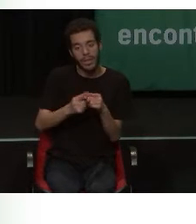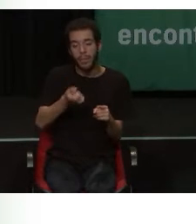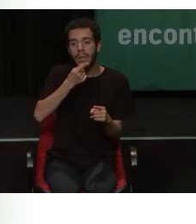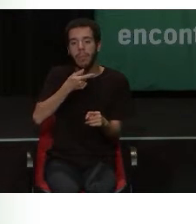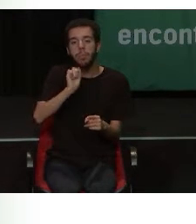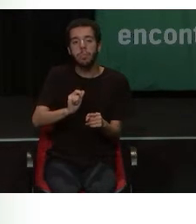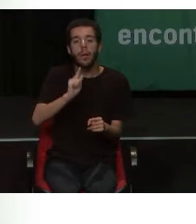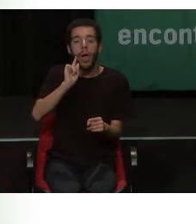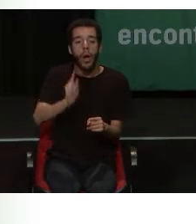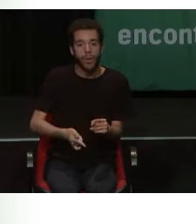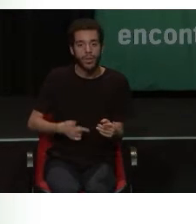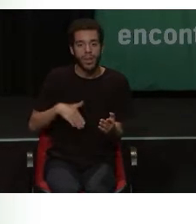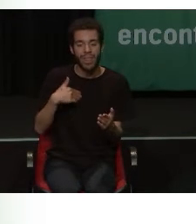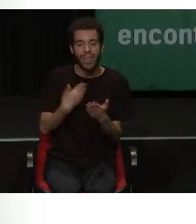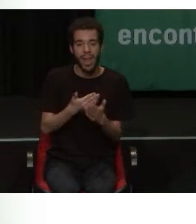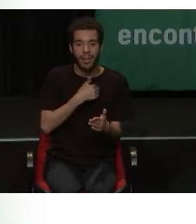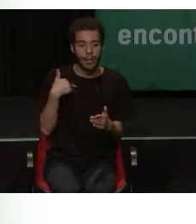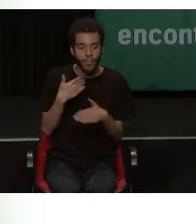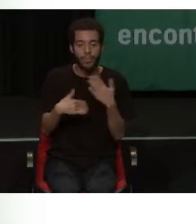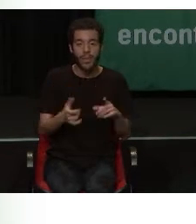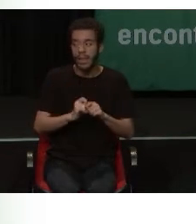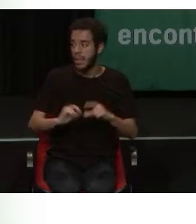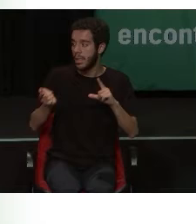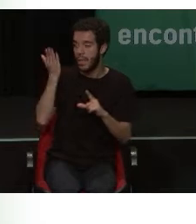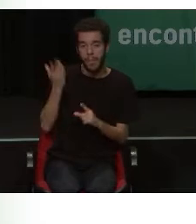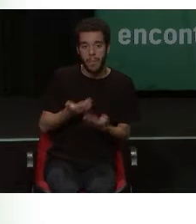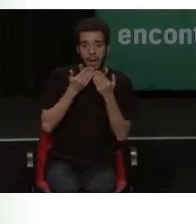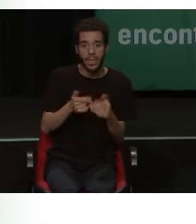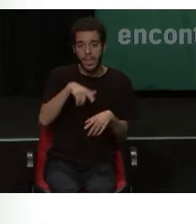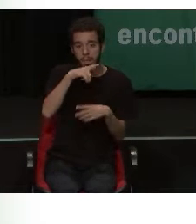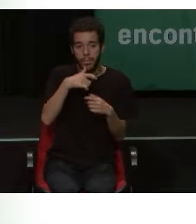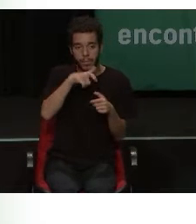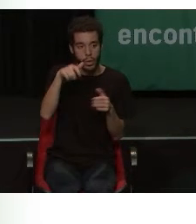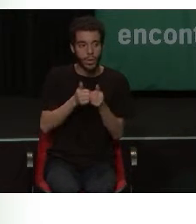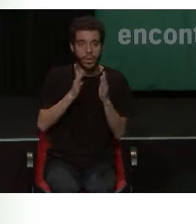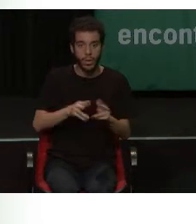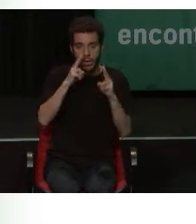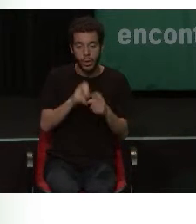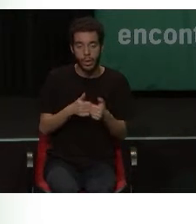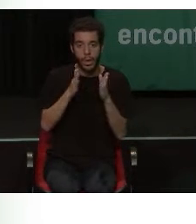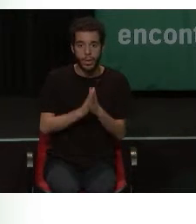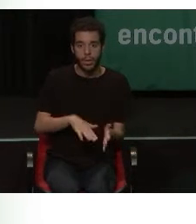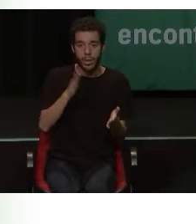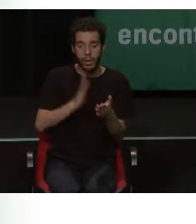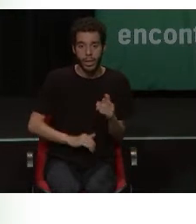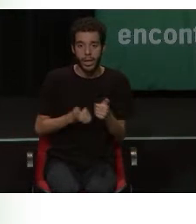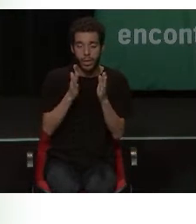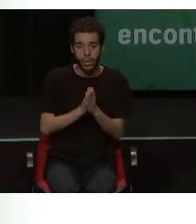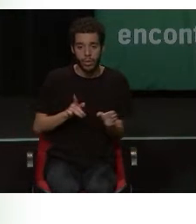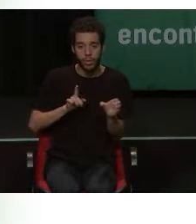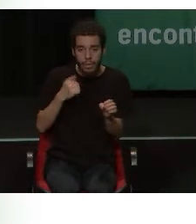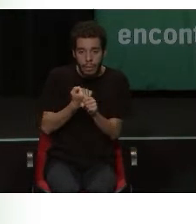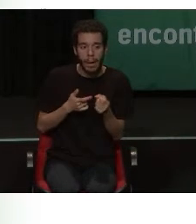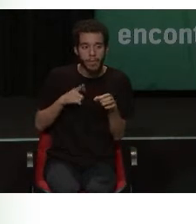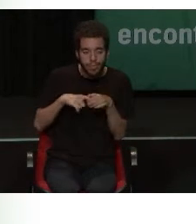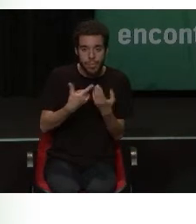and environments remain healthy. And before ending, I would like to thank everyone, all the